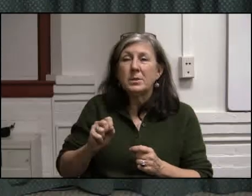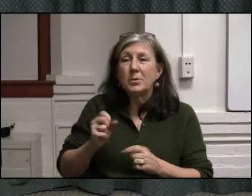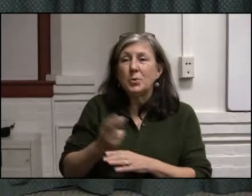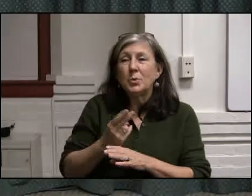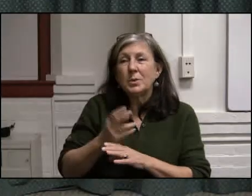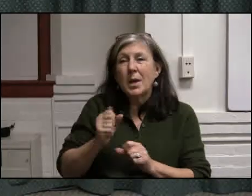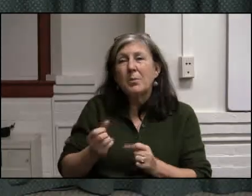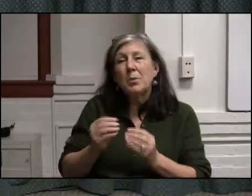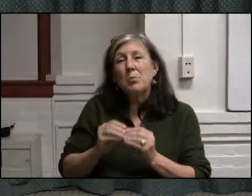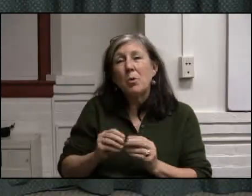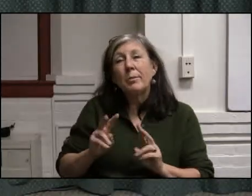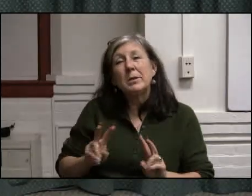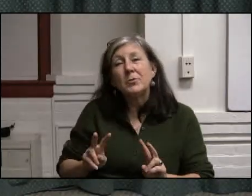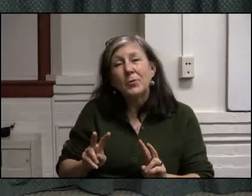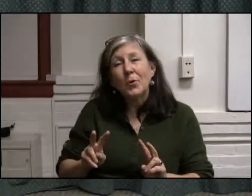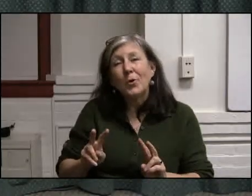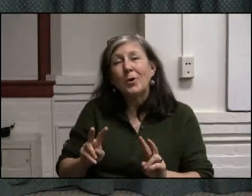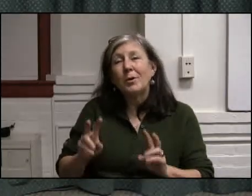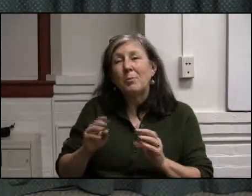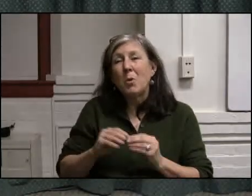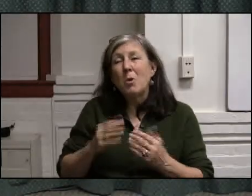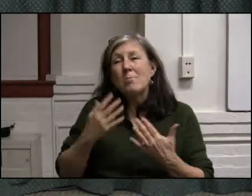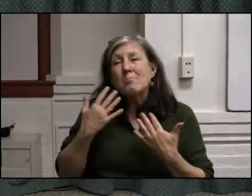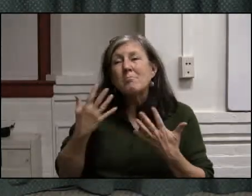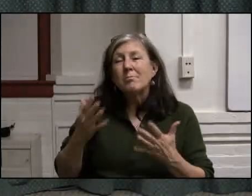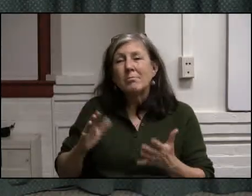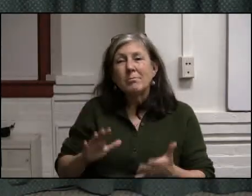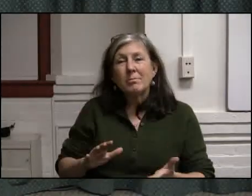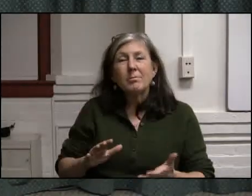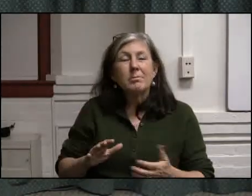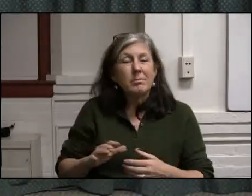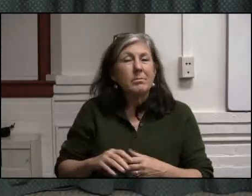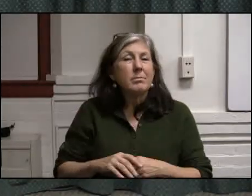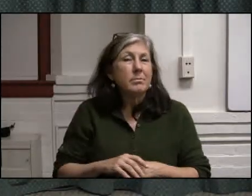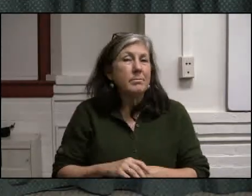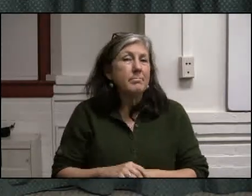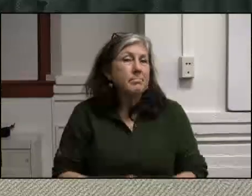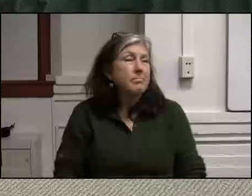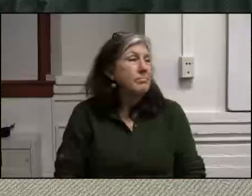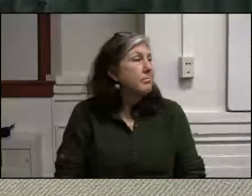Yeah. And better understanding as to how we might make that happen.